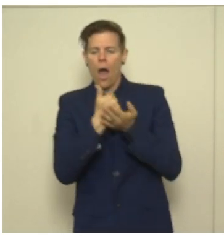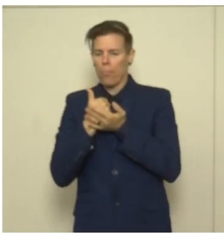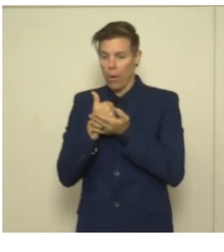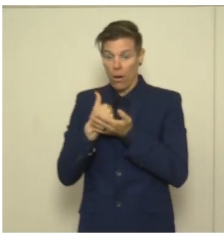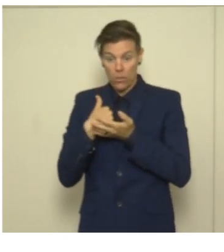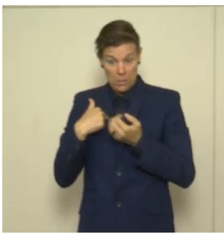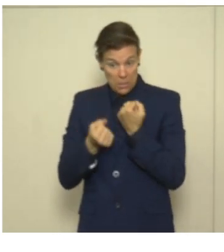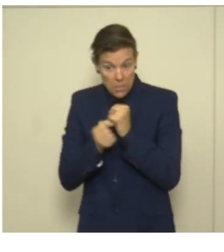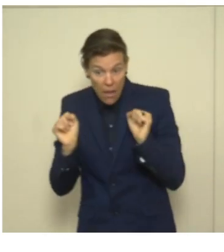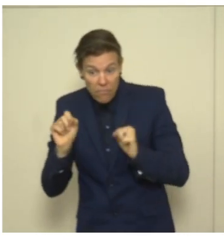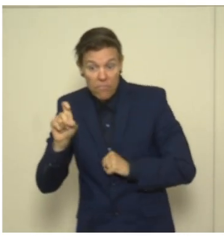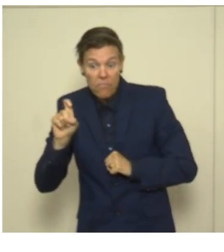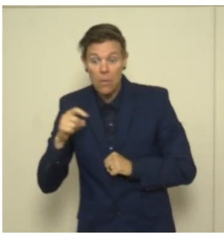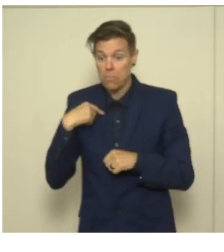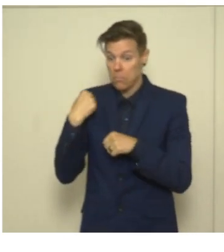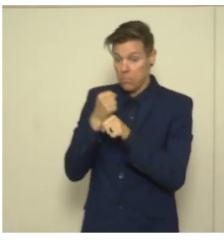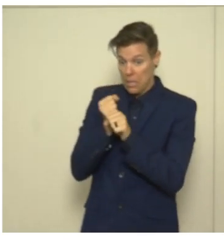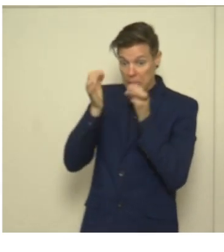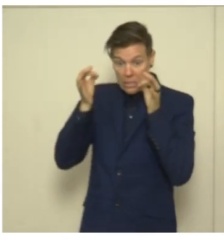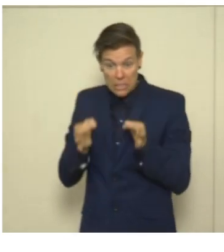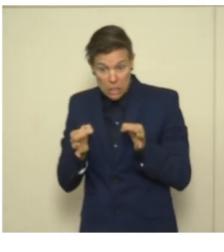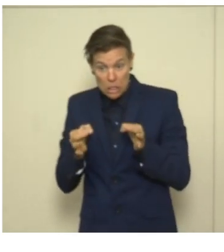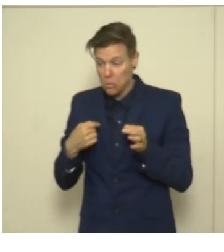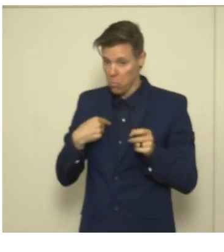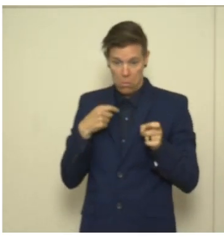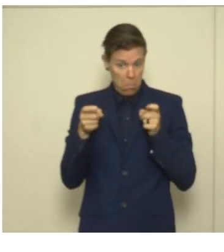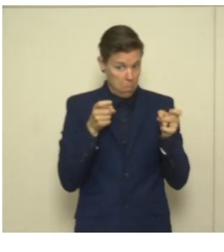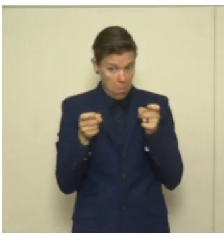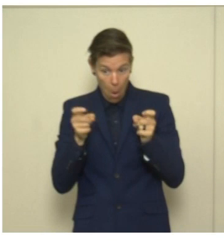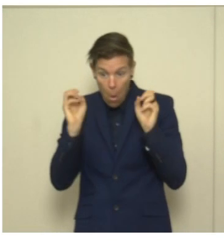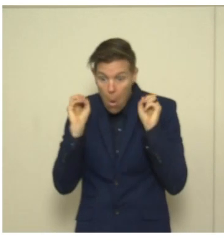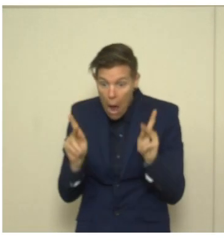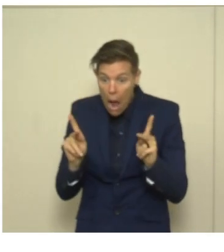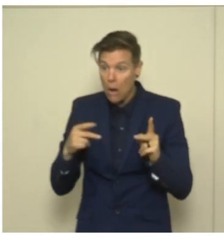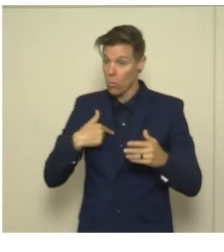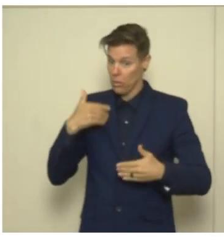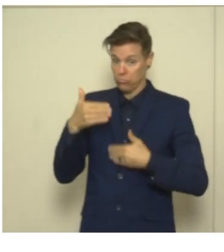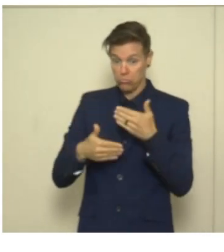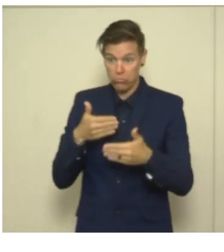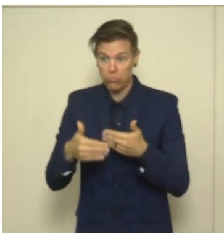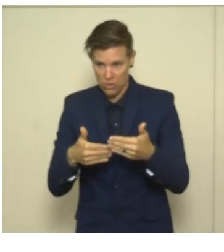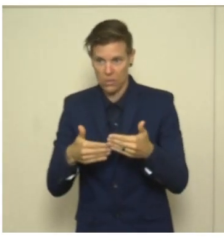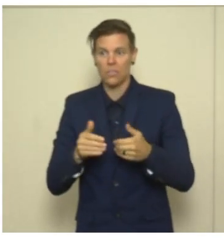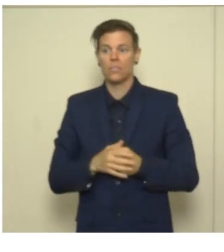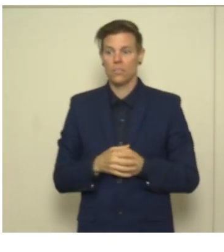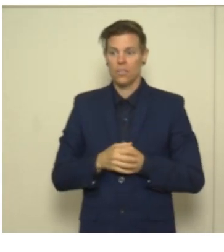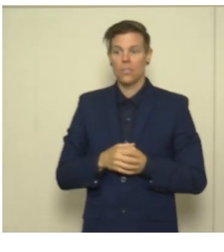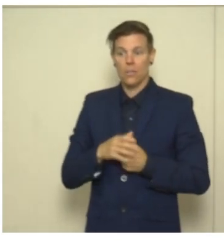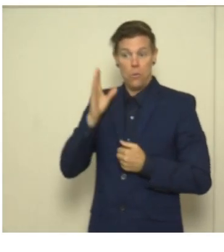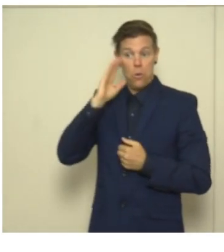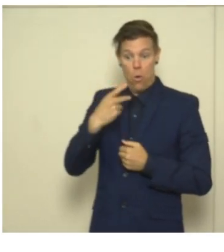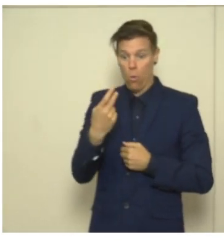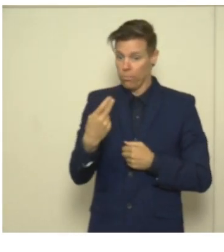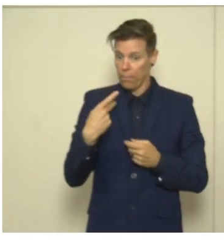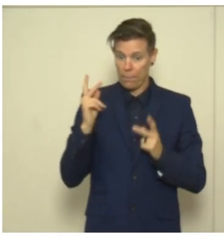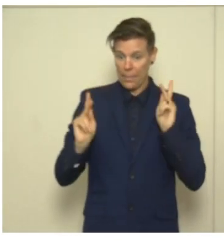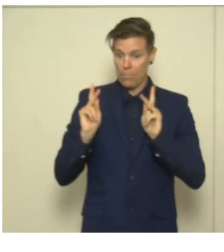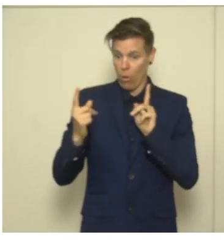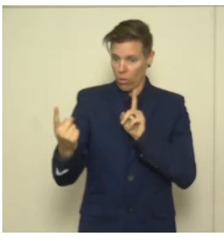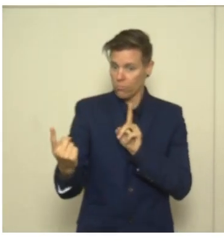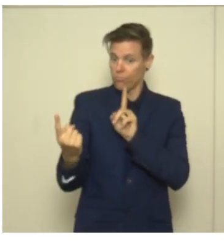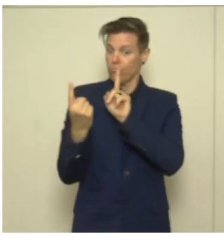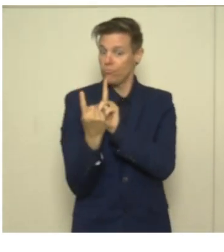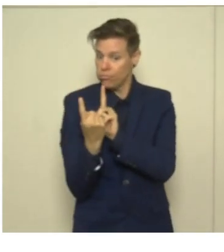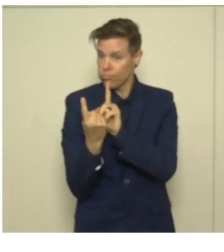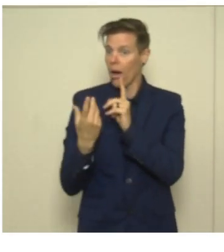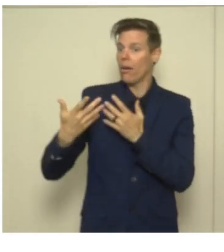managing current activities, because we know that human-to-human contact is how the COVID transmissions occur.